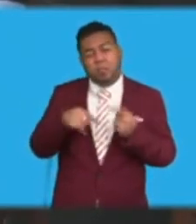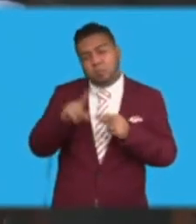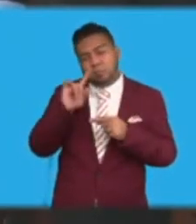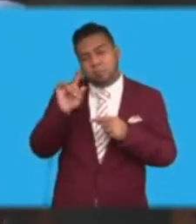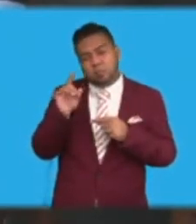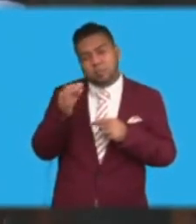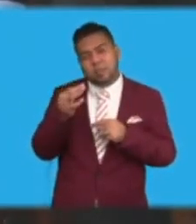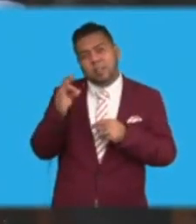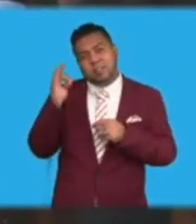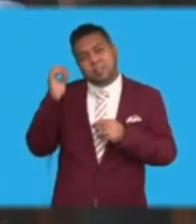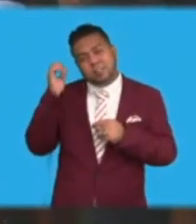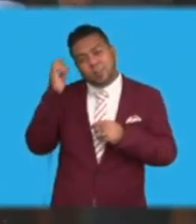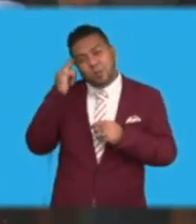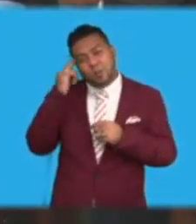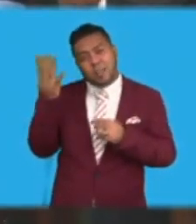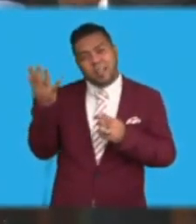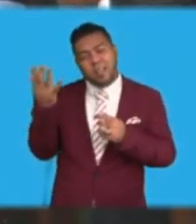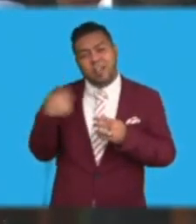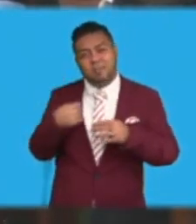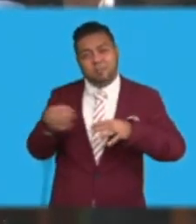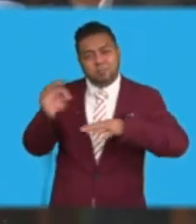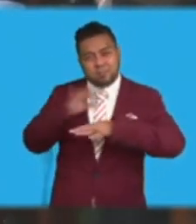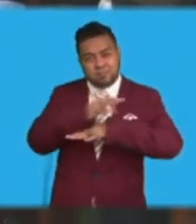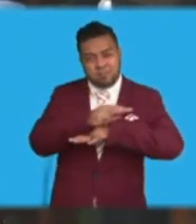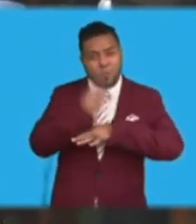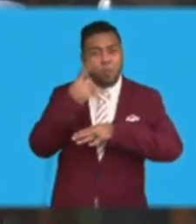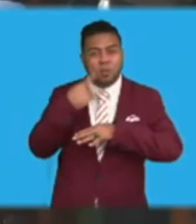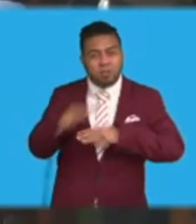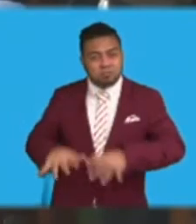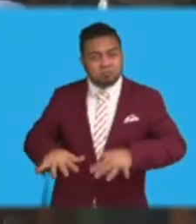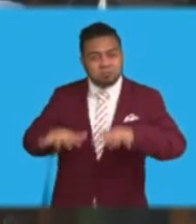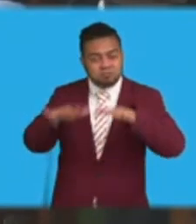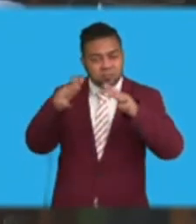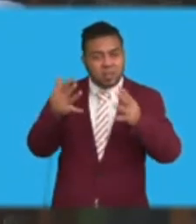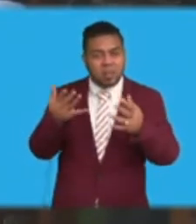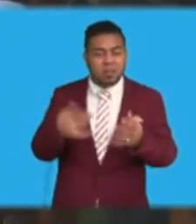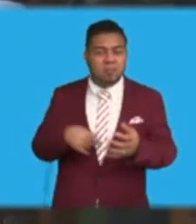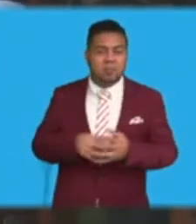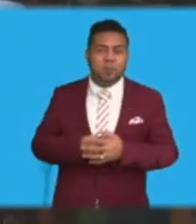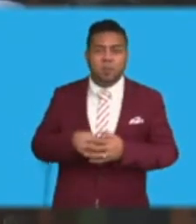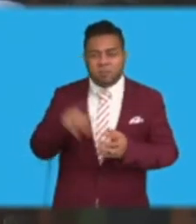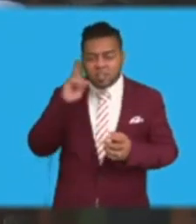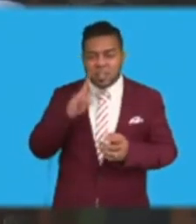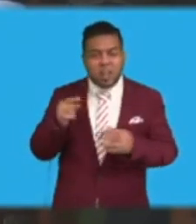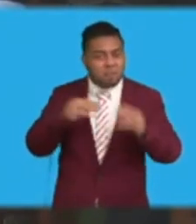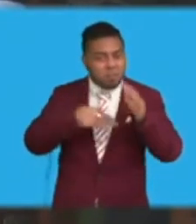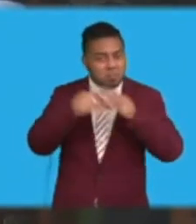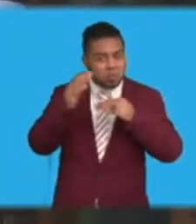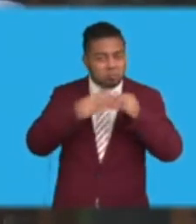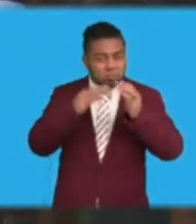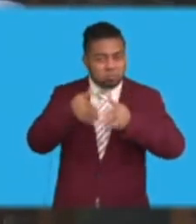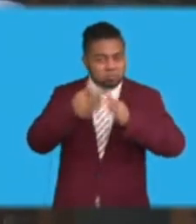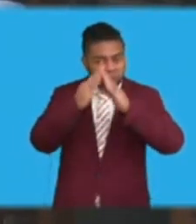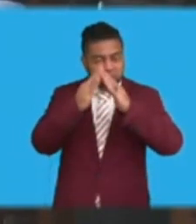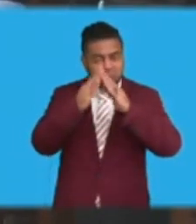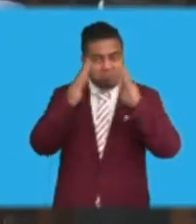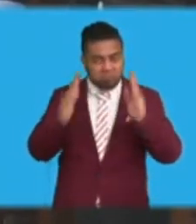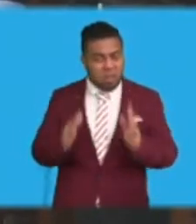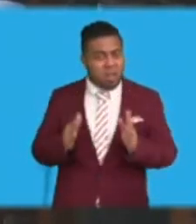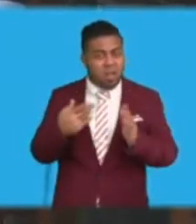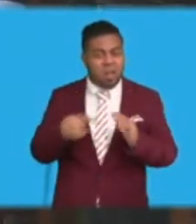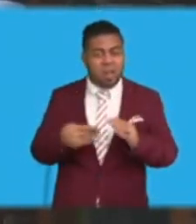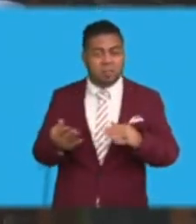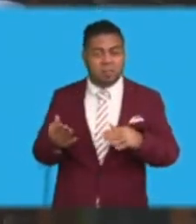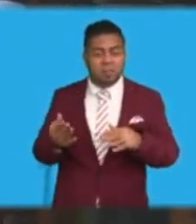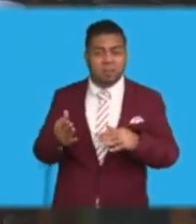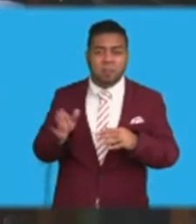We are seeing this increasingly, Madam Speaker, in settlements where buildings and developments are encroaching on drains that